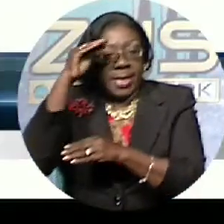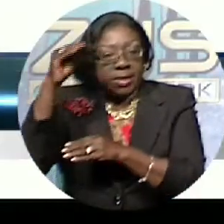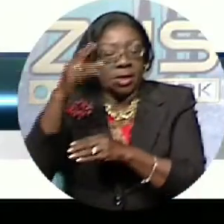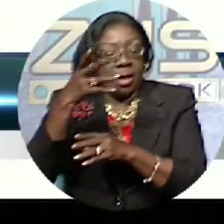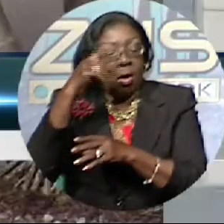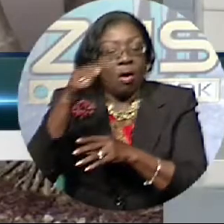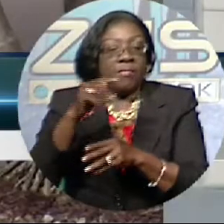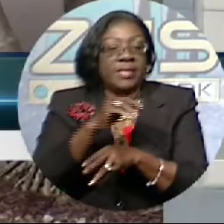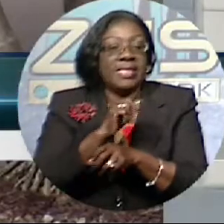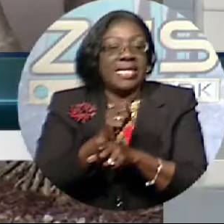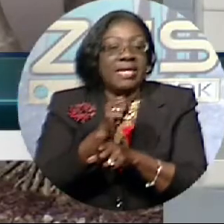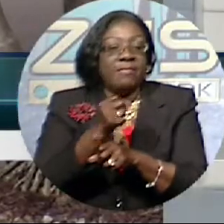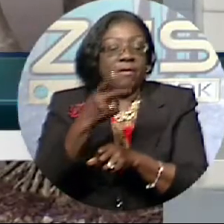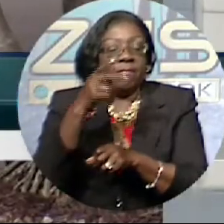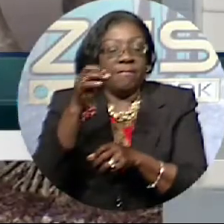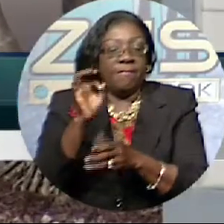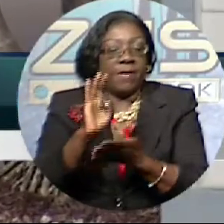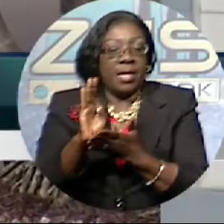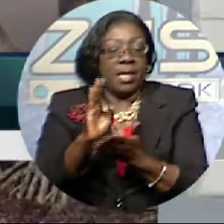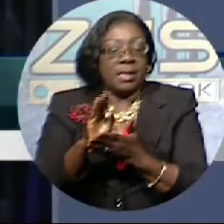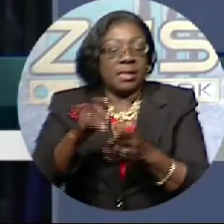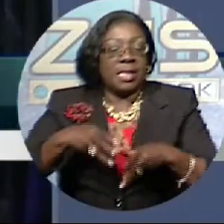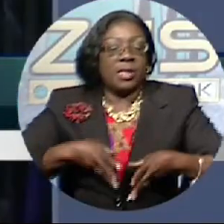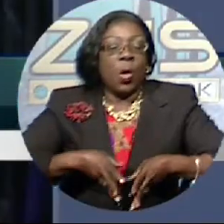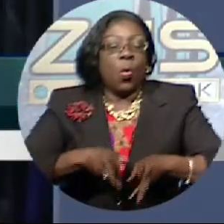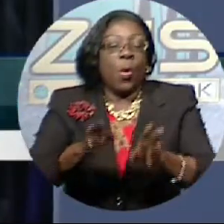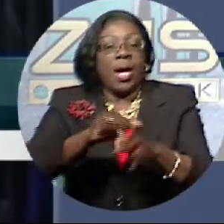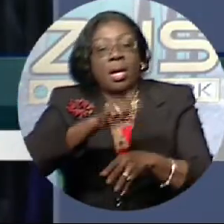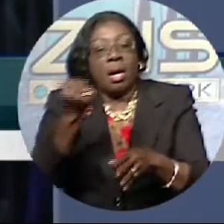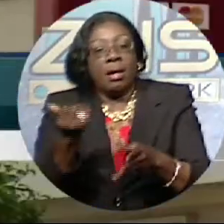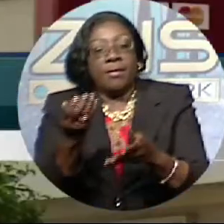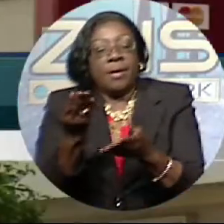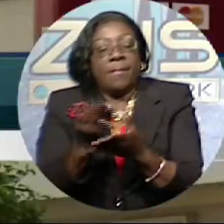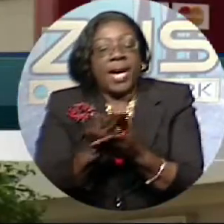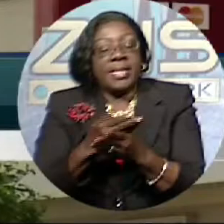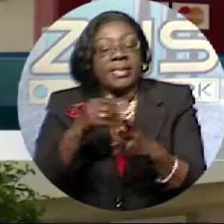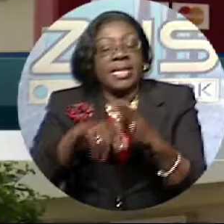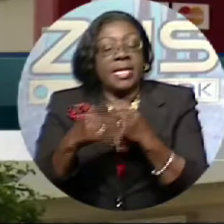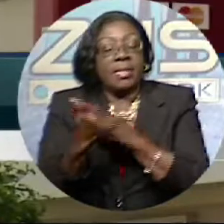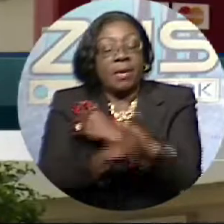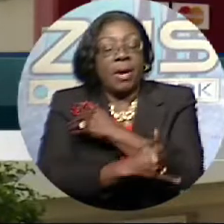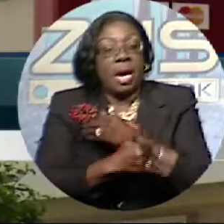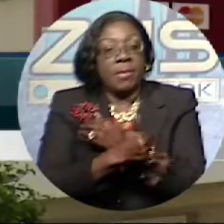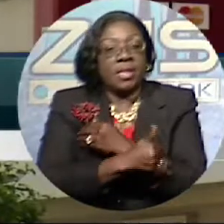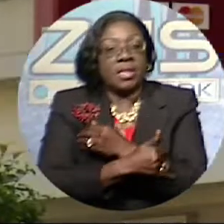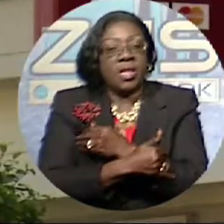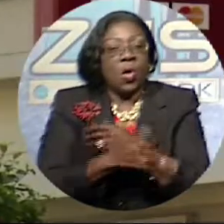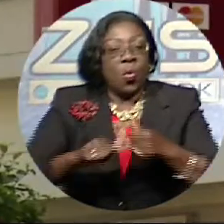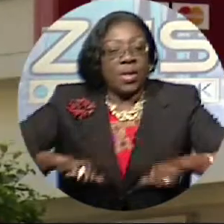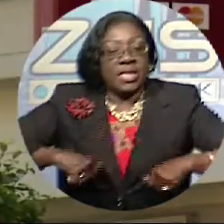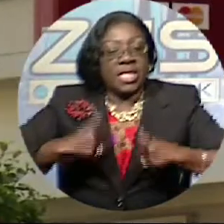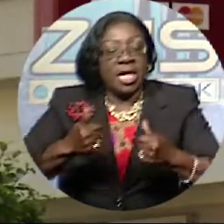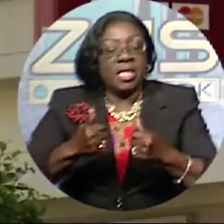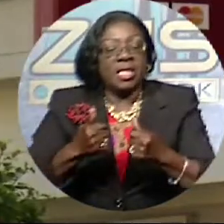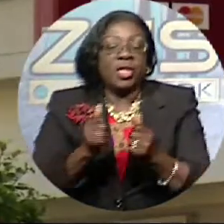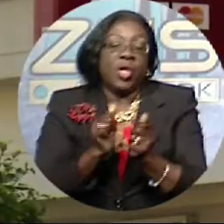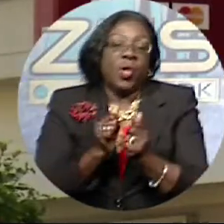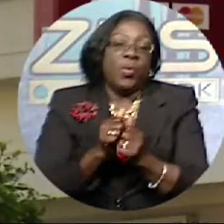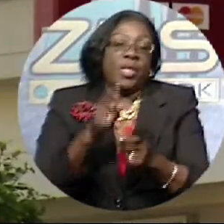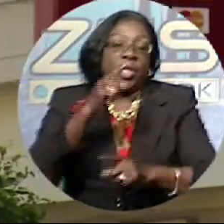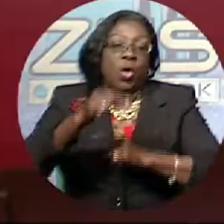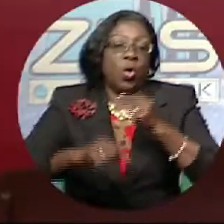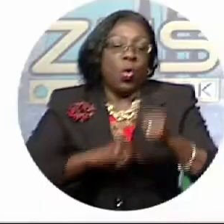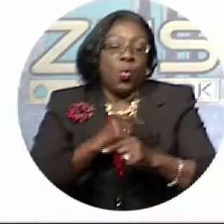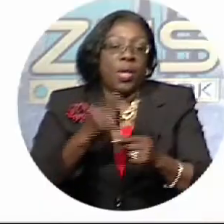Michael Alcides, says while domestic banks throughout the country were challenged due to the spillover from the prolonged softness in the global